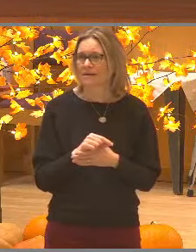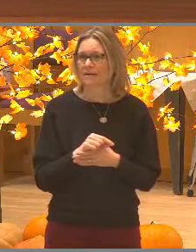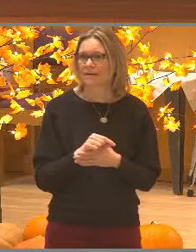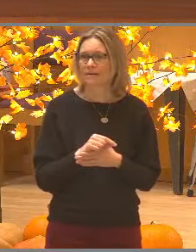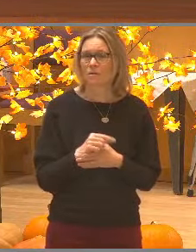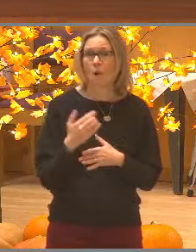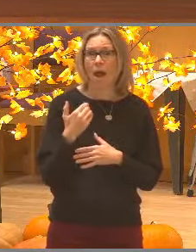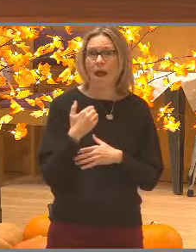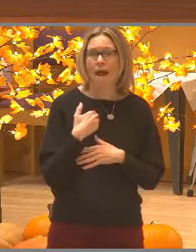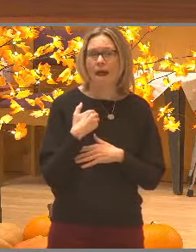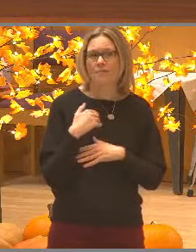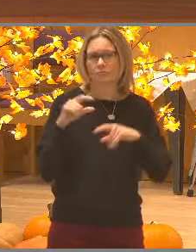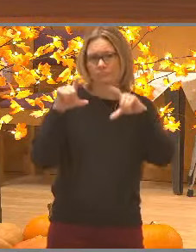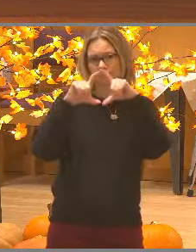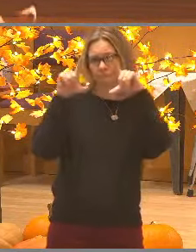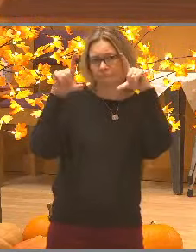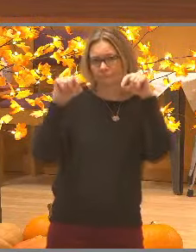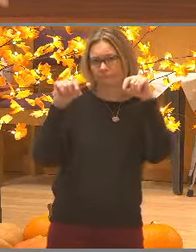your commitment cards.